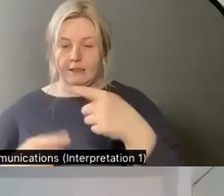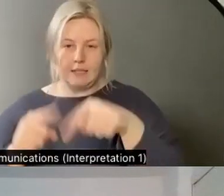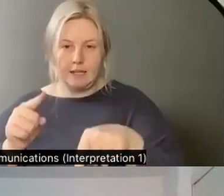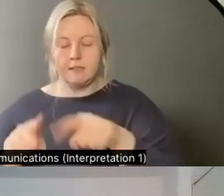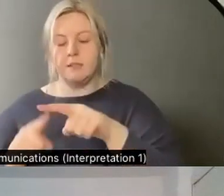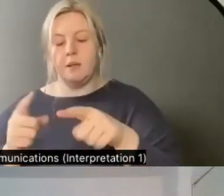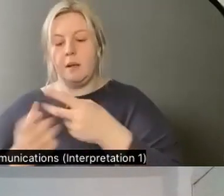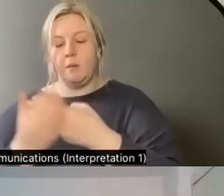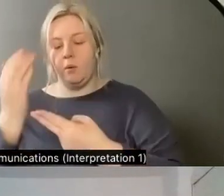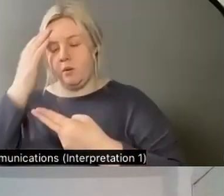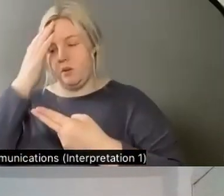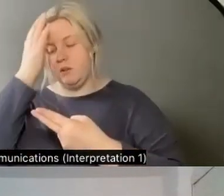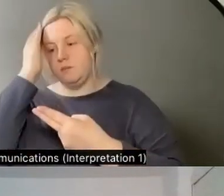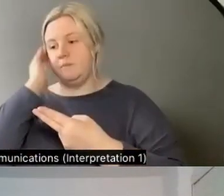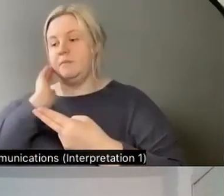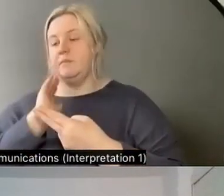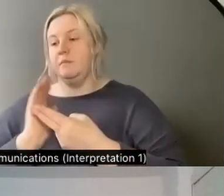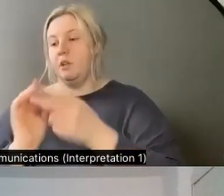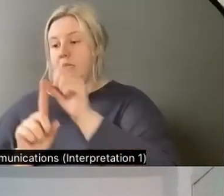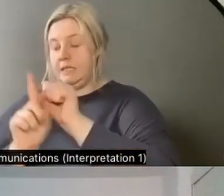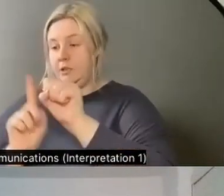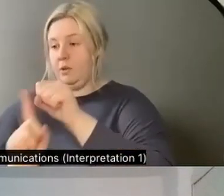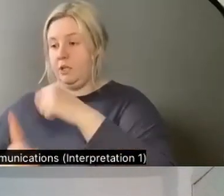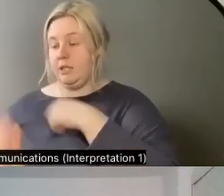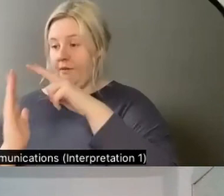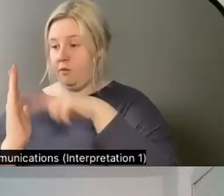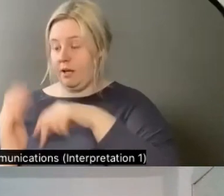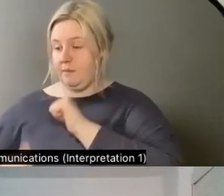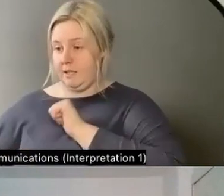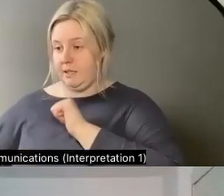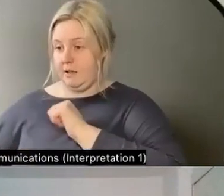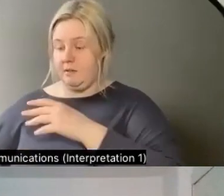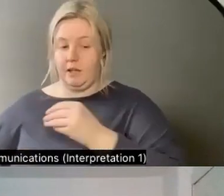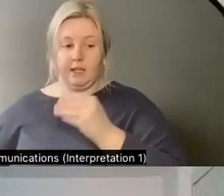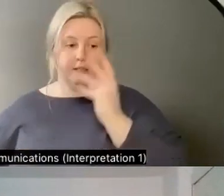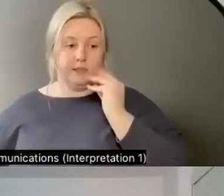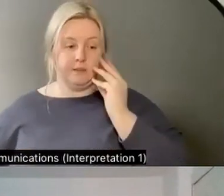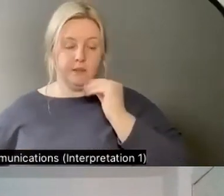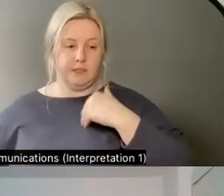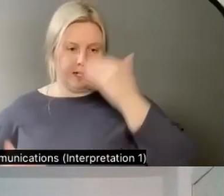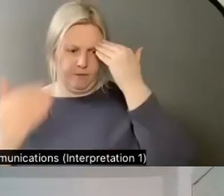cases I've read about and cases I've known of,